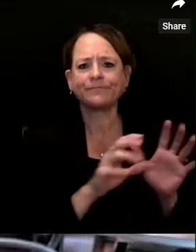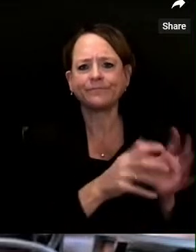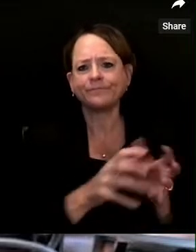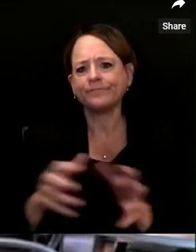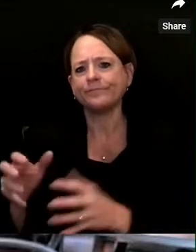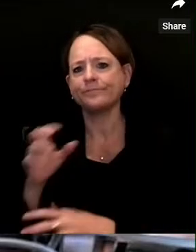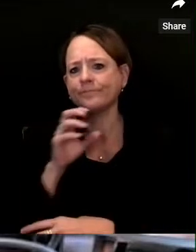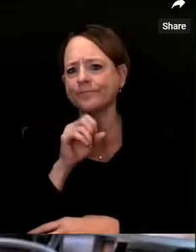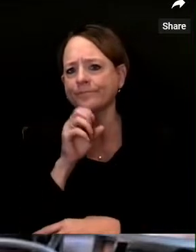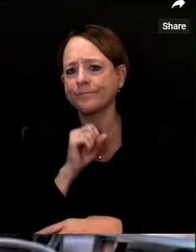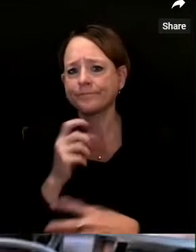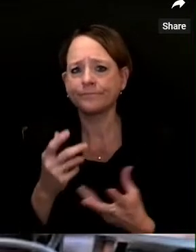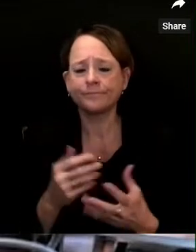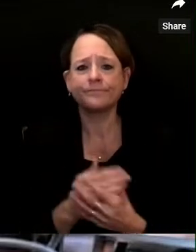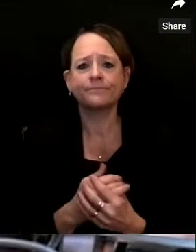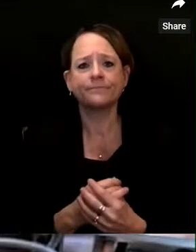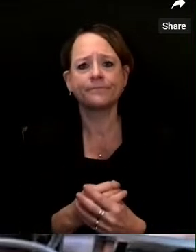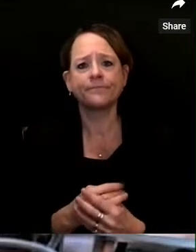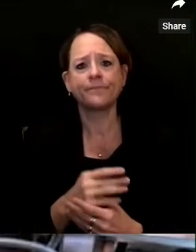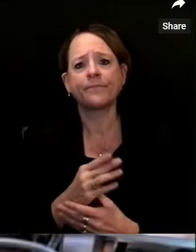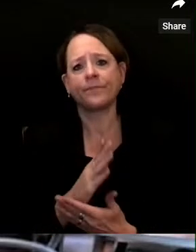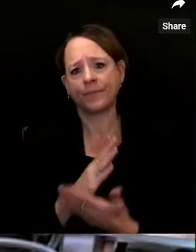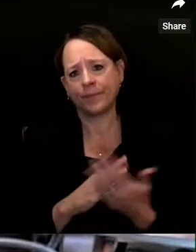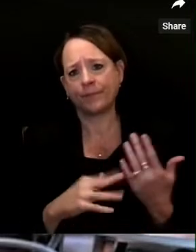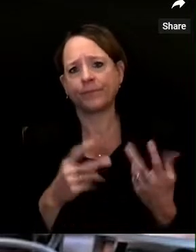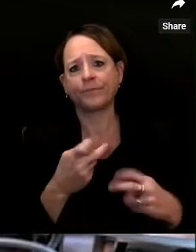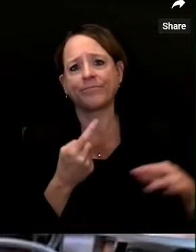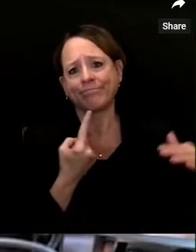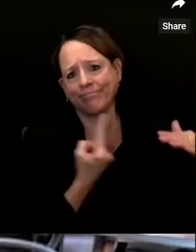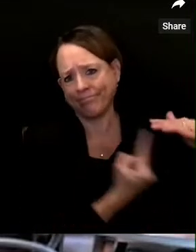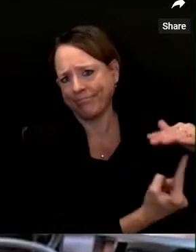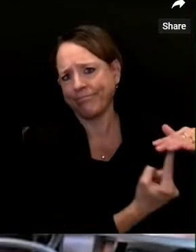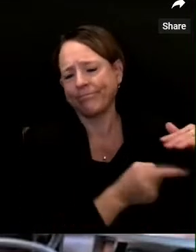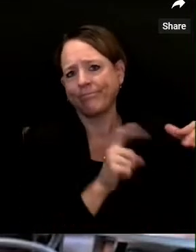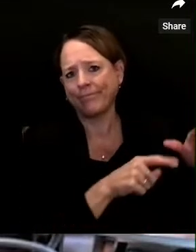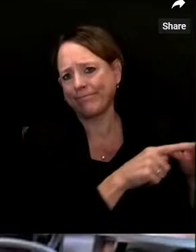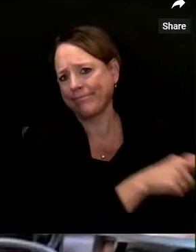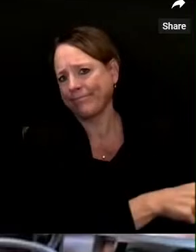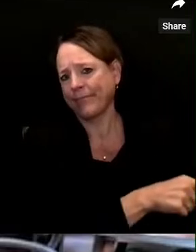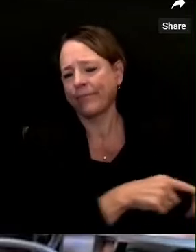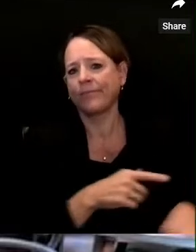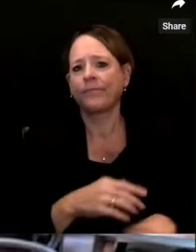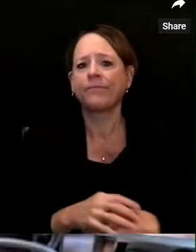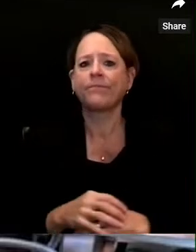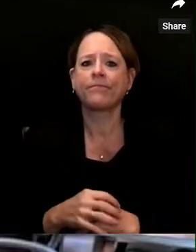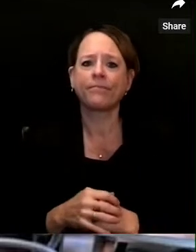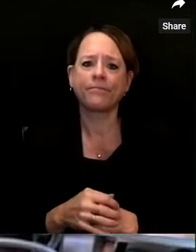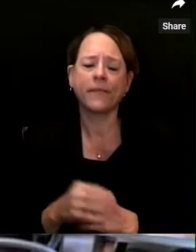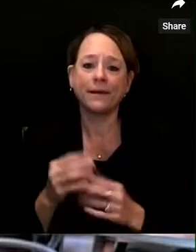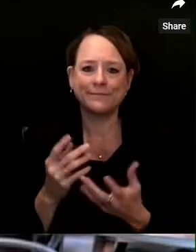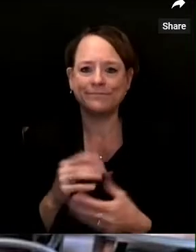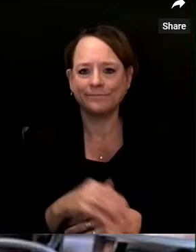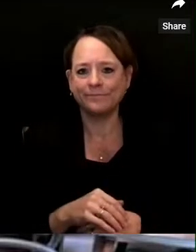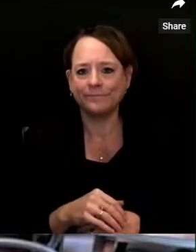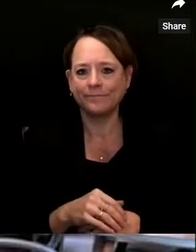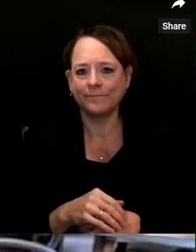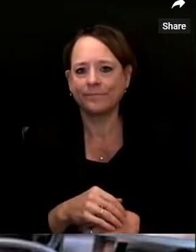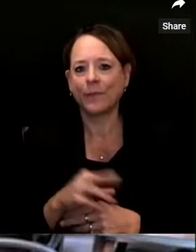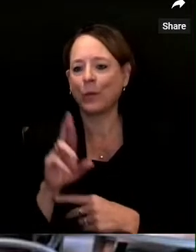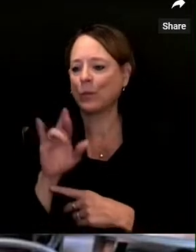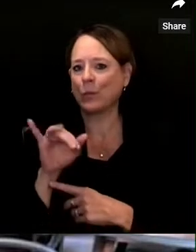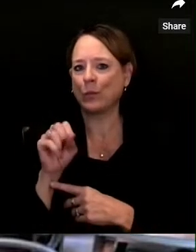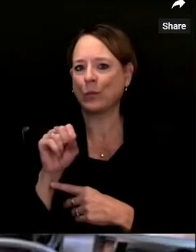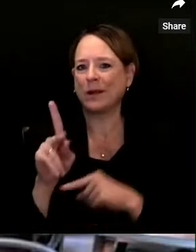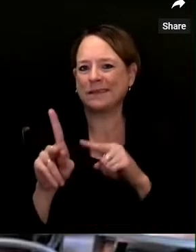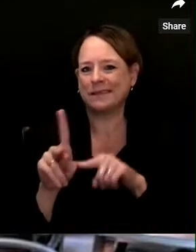and also from COVID-19. And so the question is really, how do we balance those risks and keep our kids safe